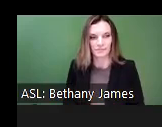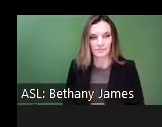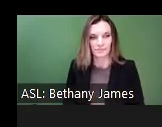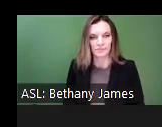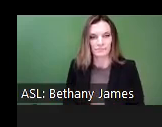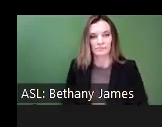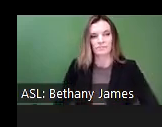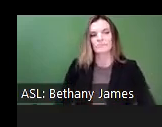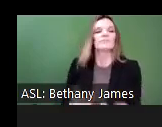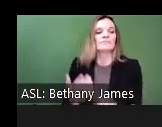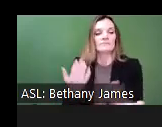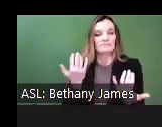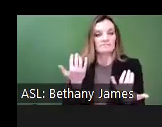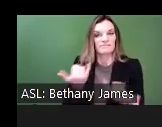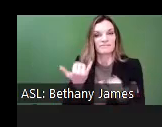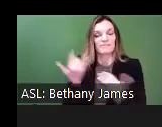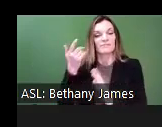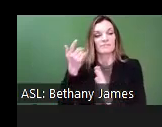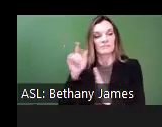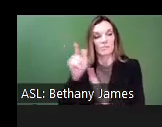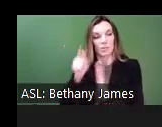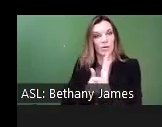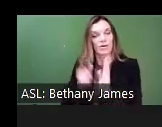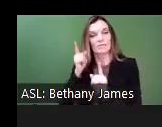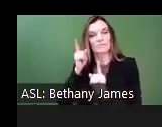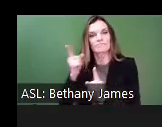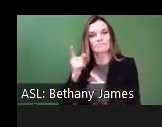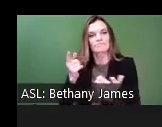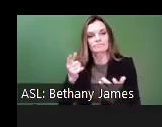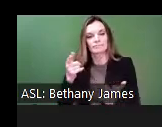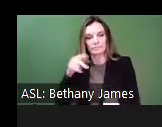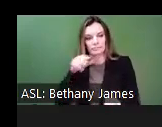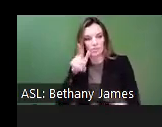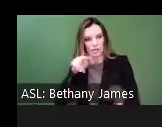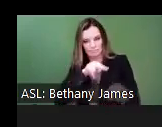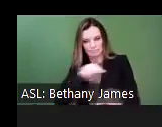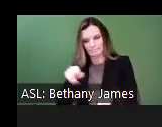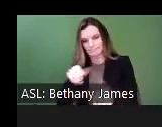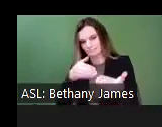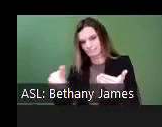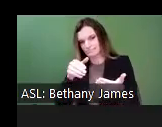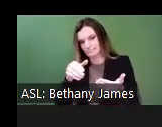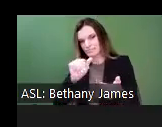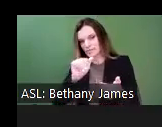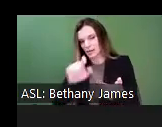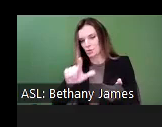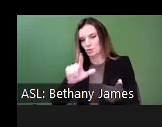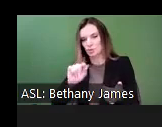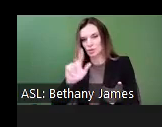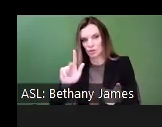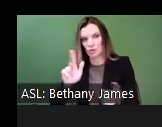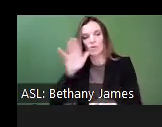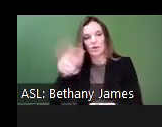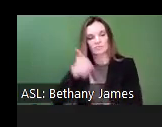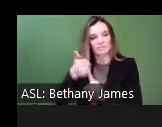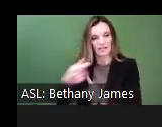the waiting period. And this is supposed to happen sometime after April 2023. It's taking